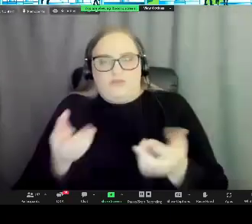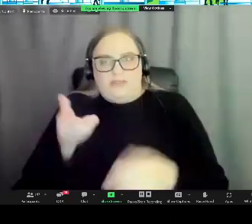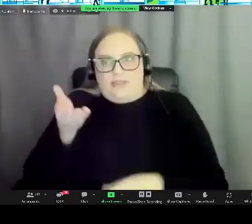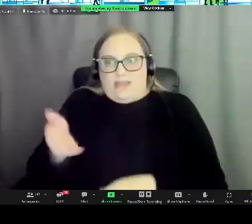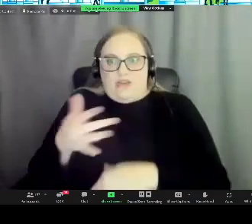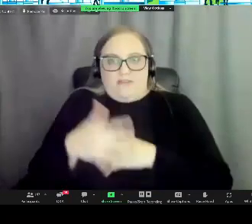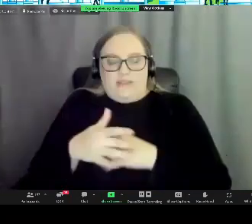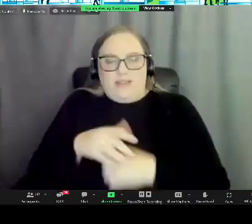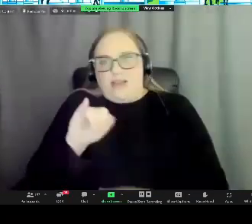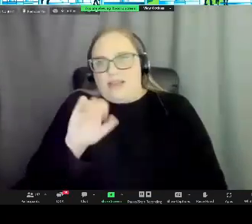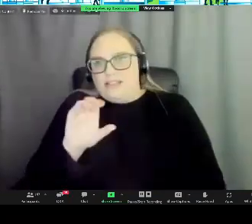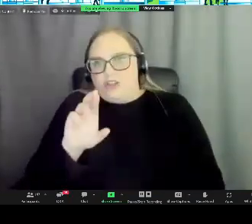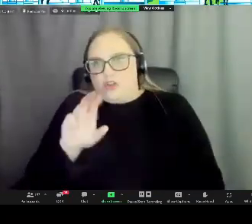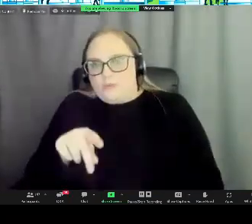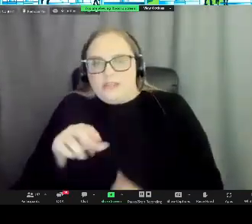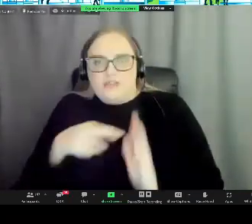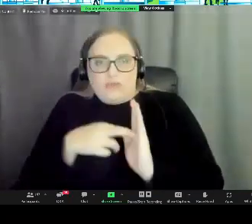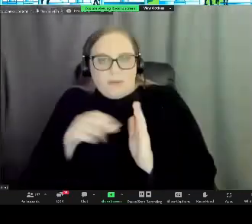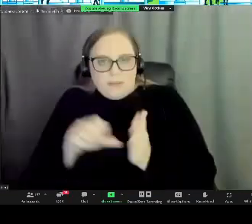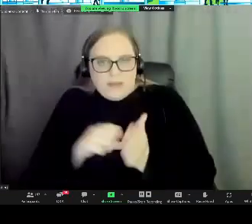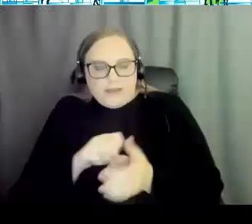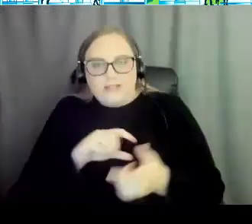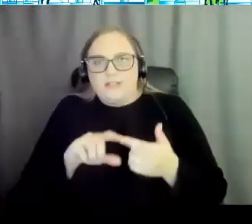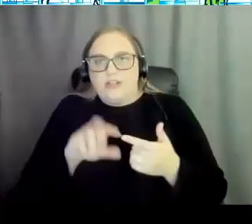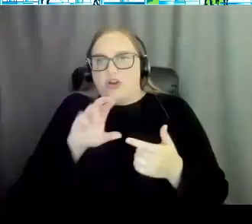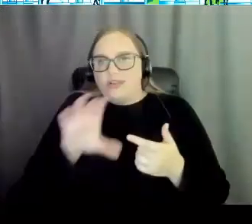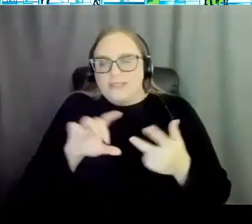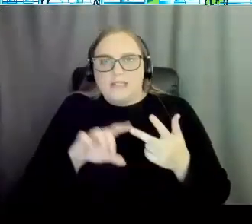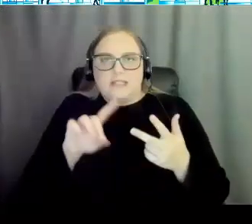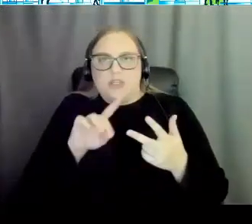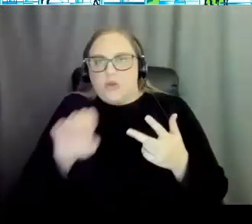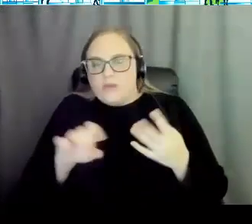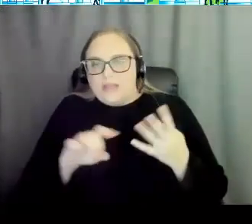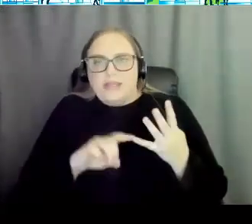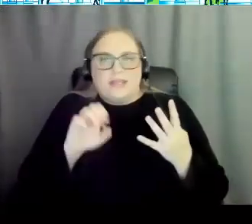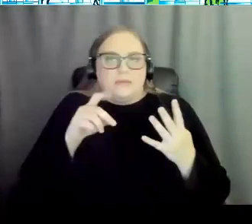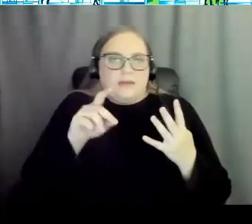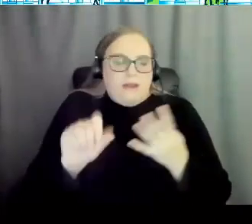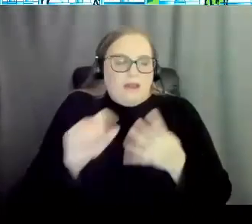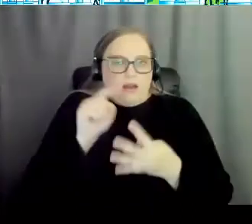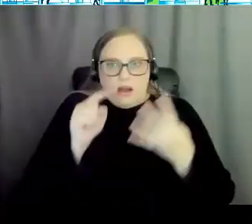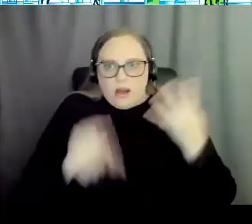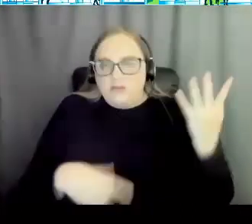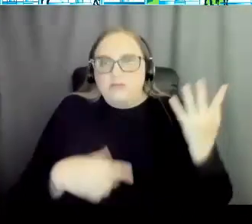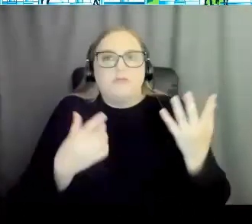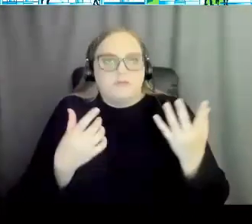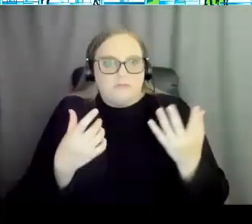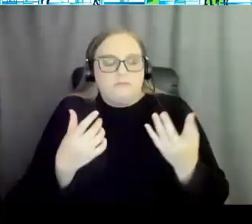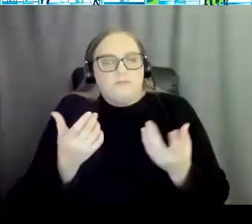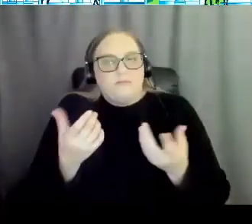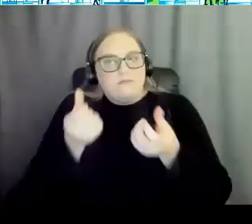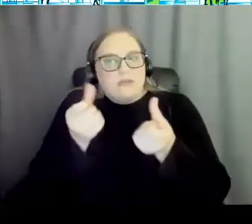ICRP webpage and NRC and DOE and EPA, and decipher